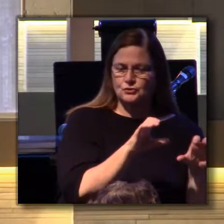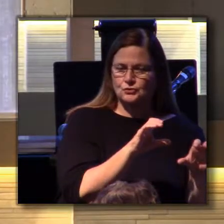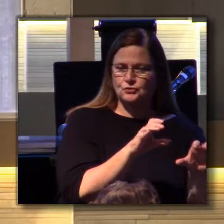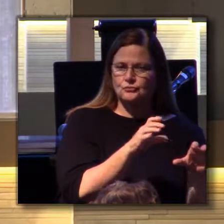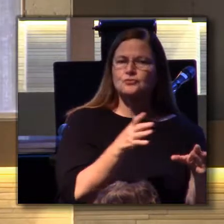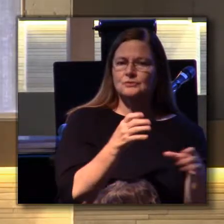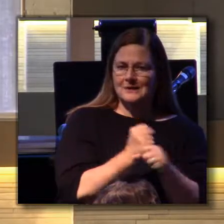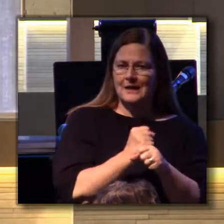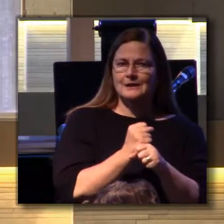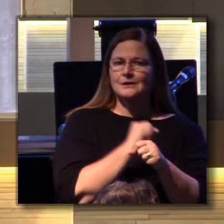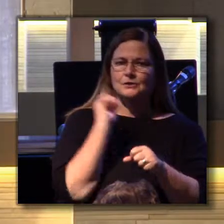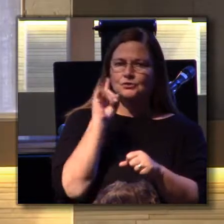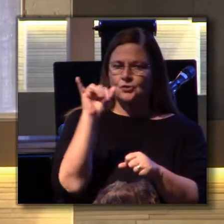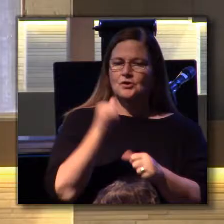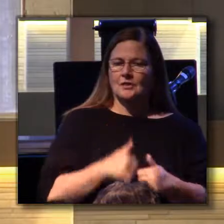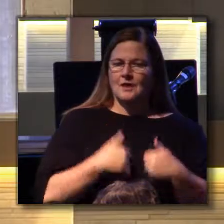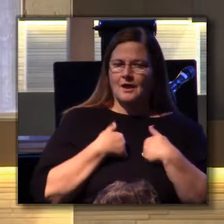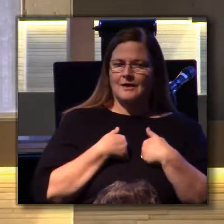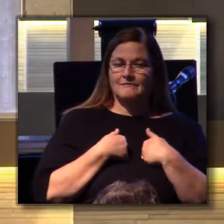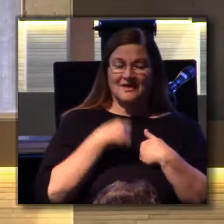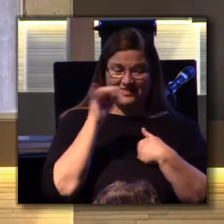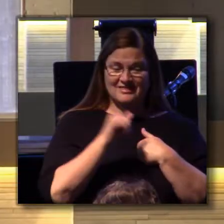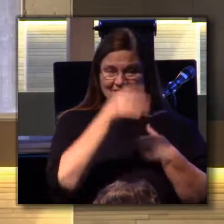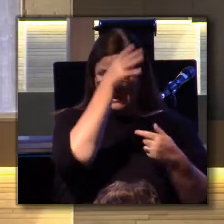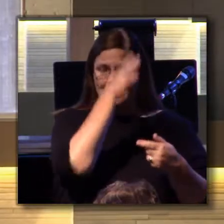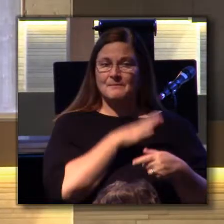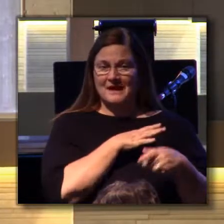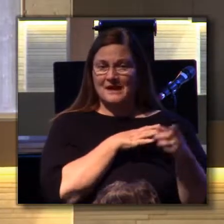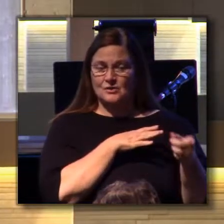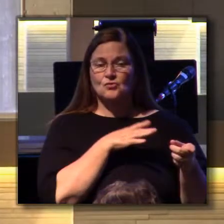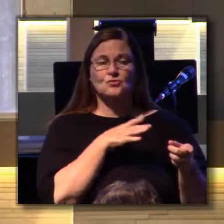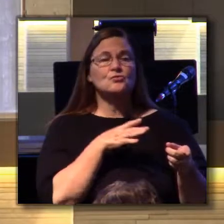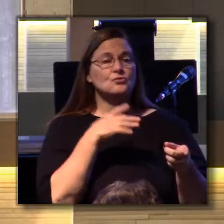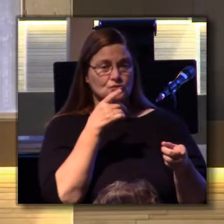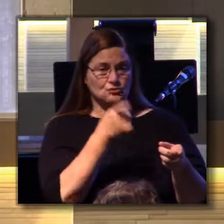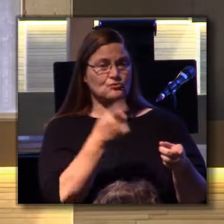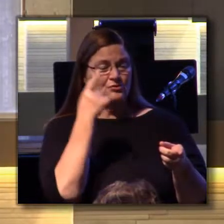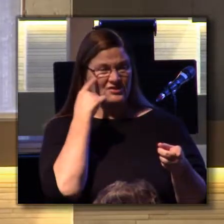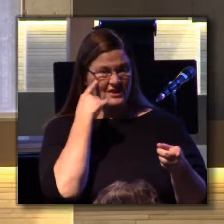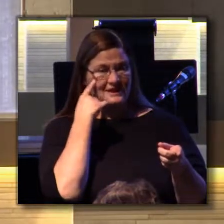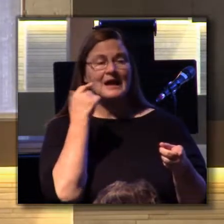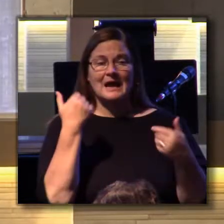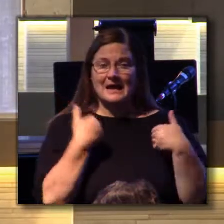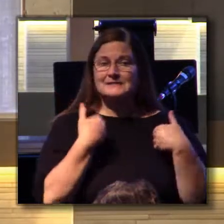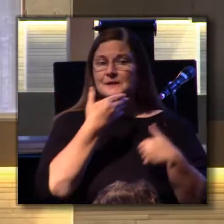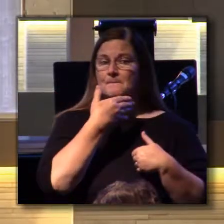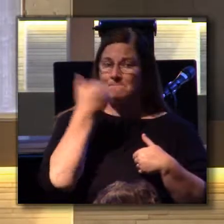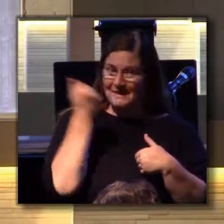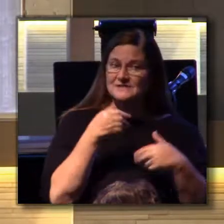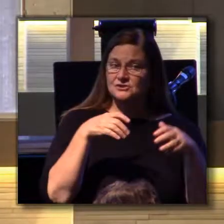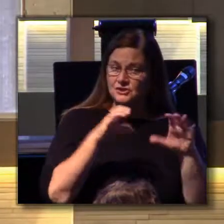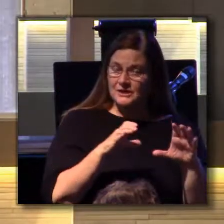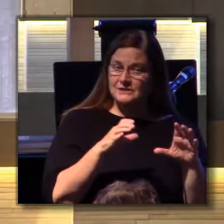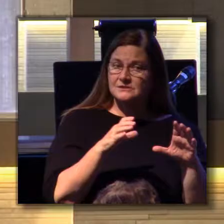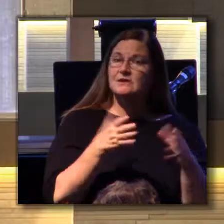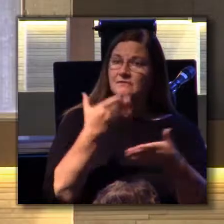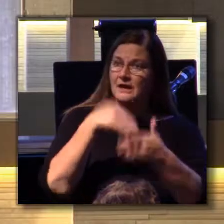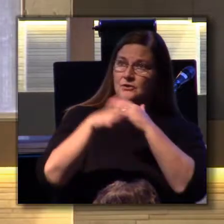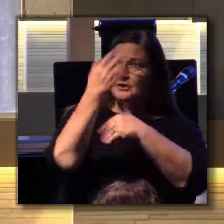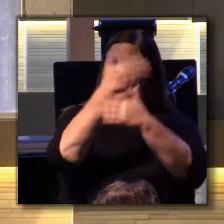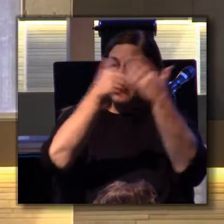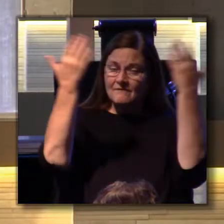who you think has the best chance of getting into the kingdom of heaven has no chance of getting into the kingdom of